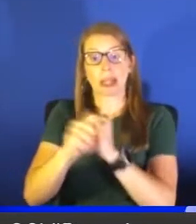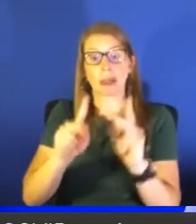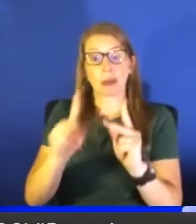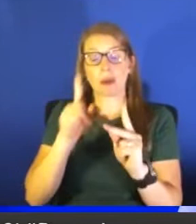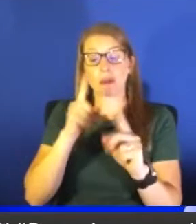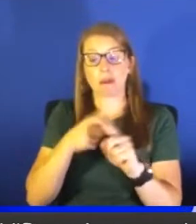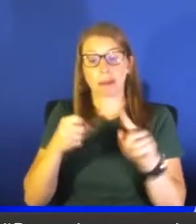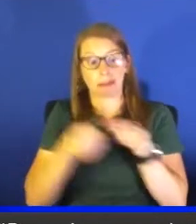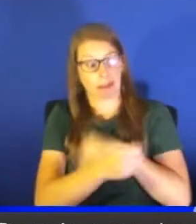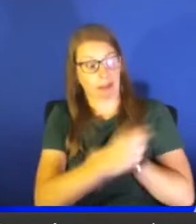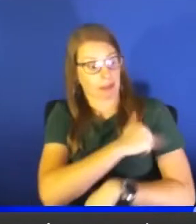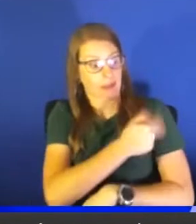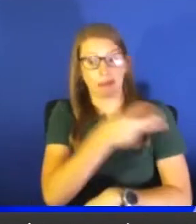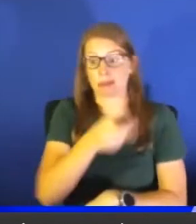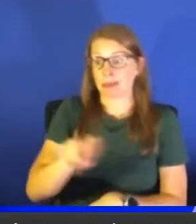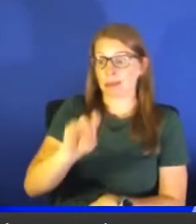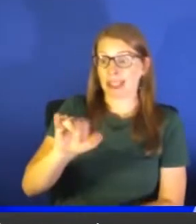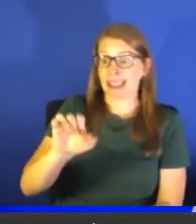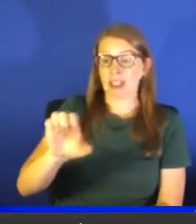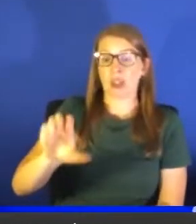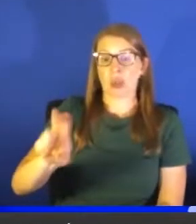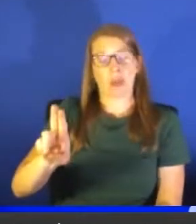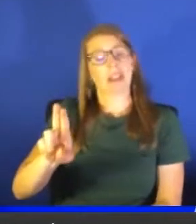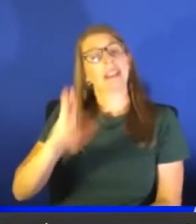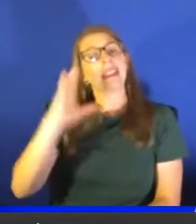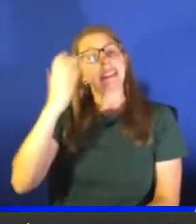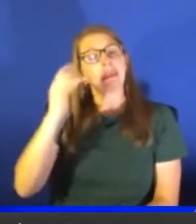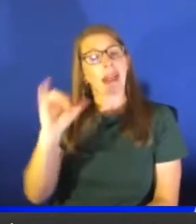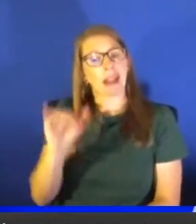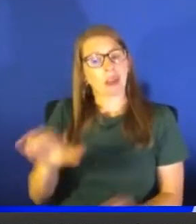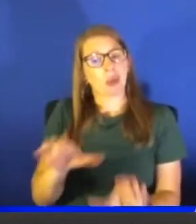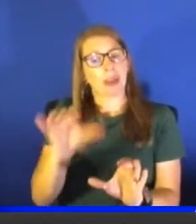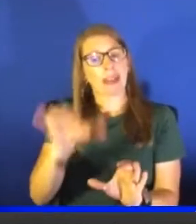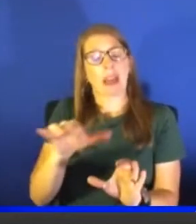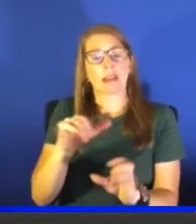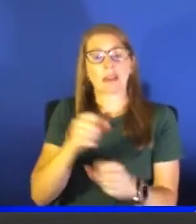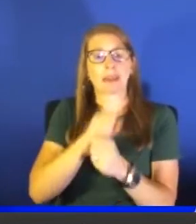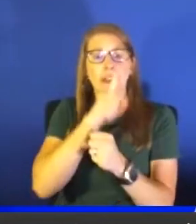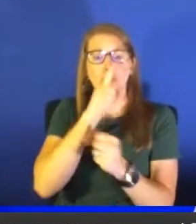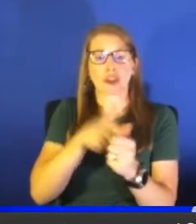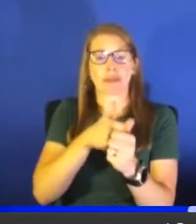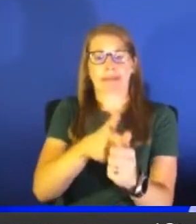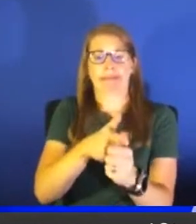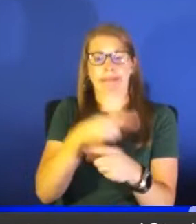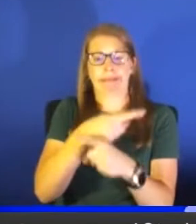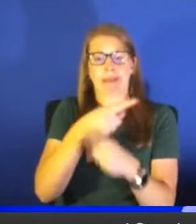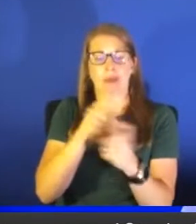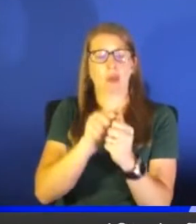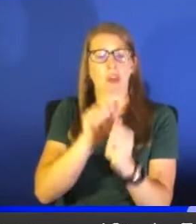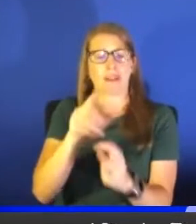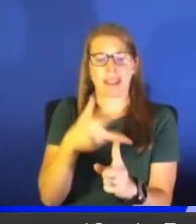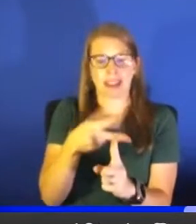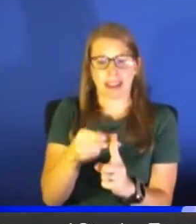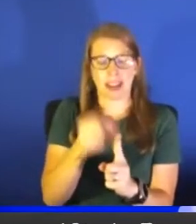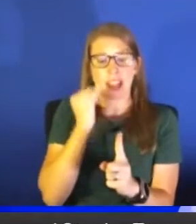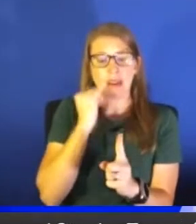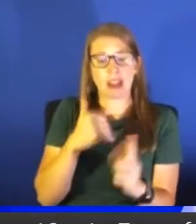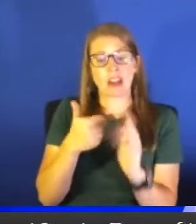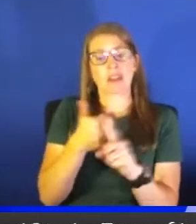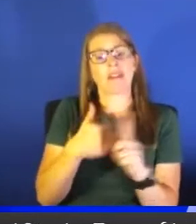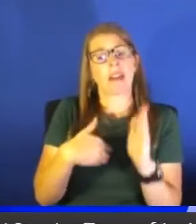hospital, going to the ICU, and it seems like we're doing that. Again, just be up to date on your vaccination. If you have symptoms,